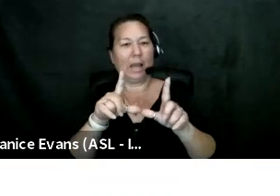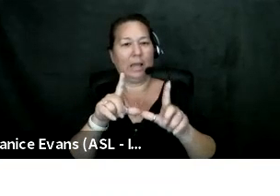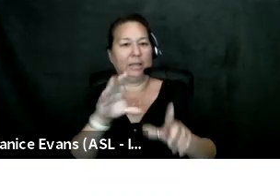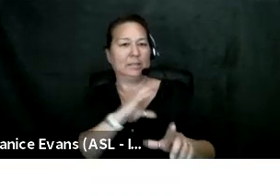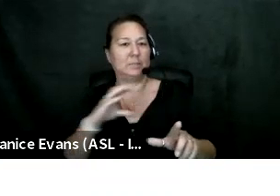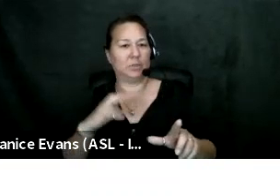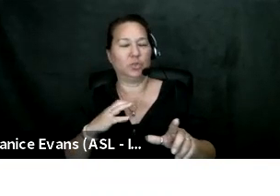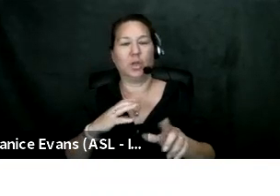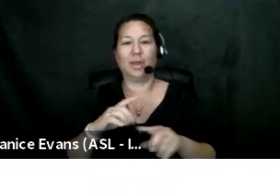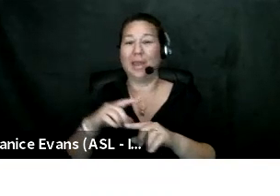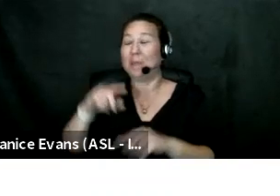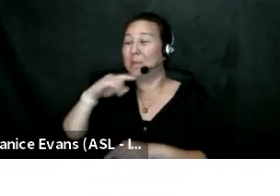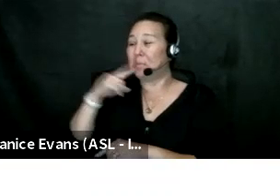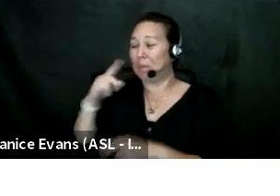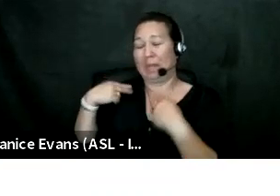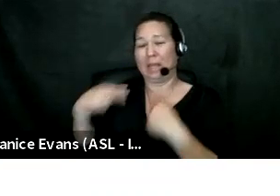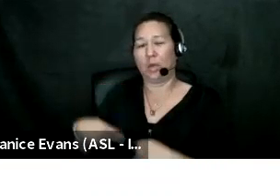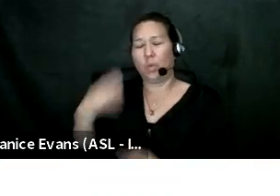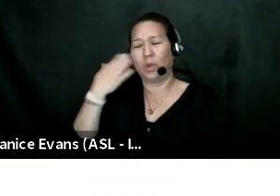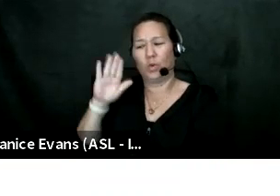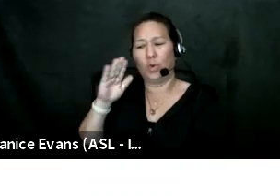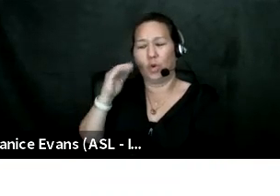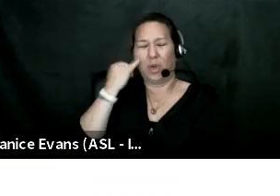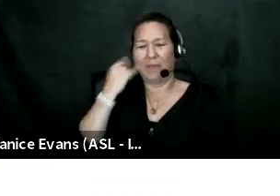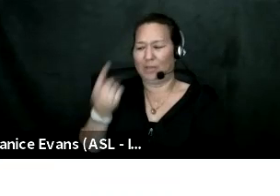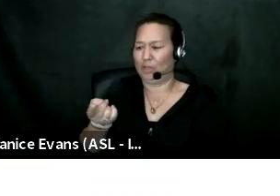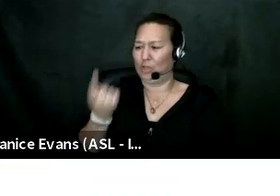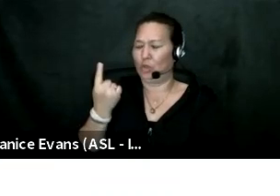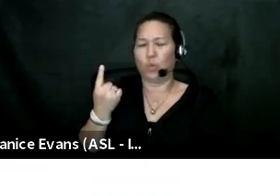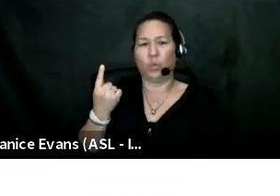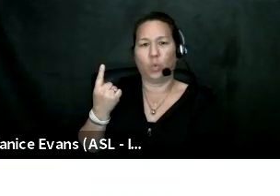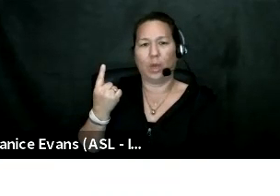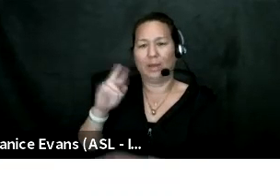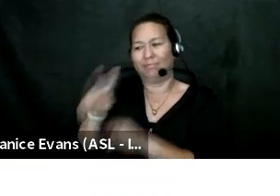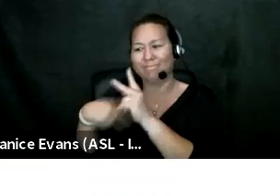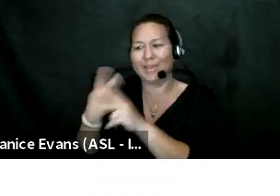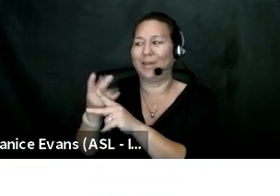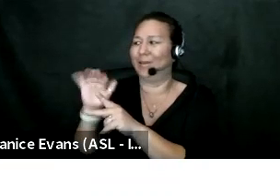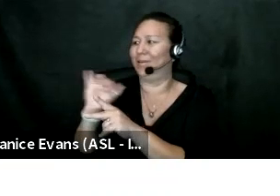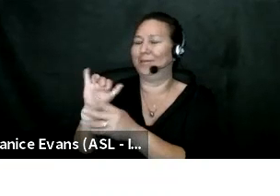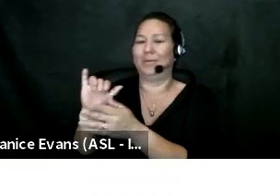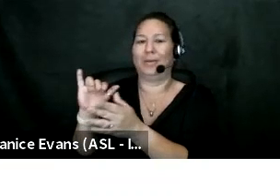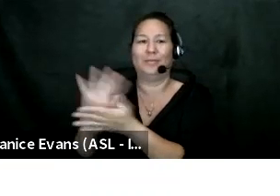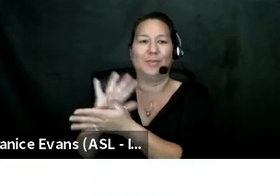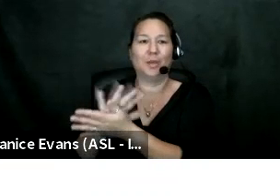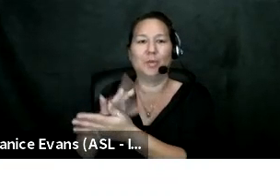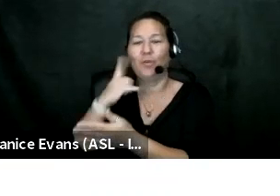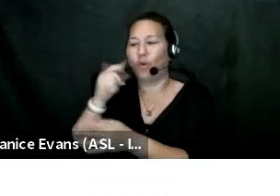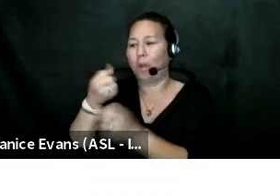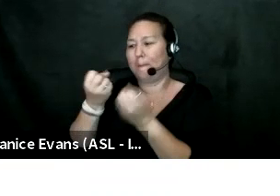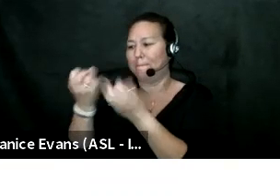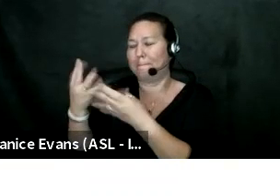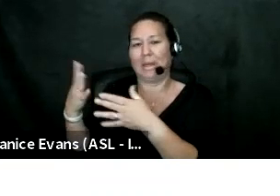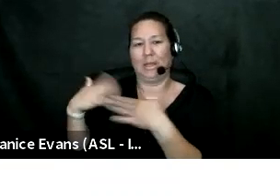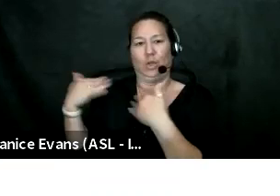health, we're not sure if it's going to be one kind of document or, for many youth settings, or if it will be separate.